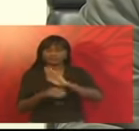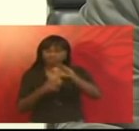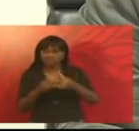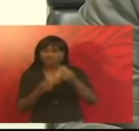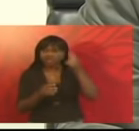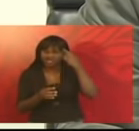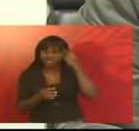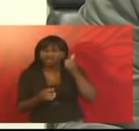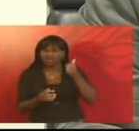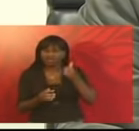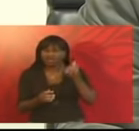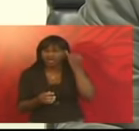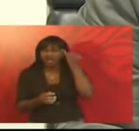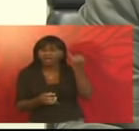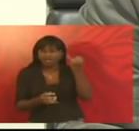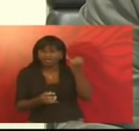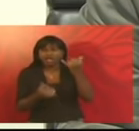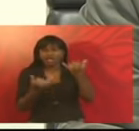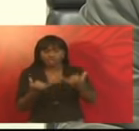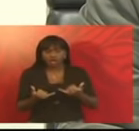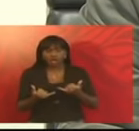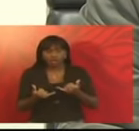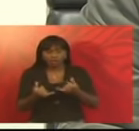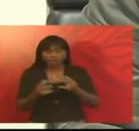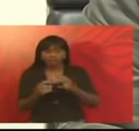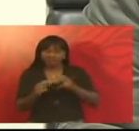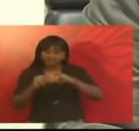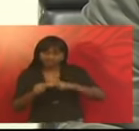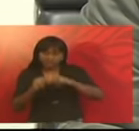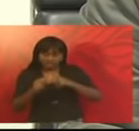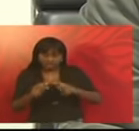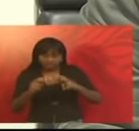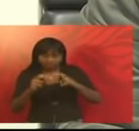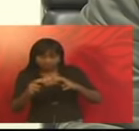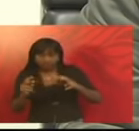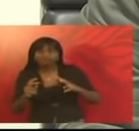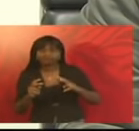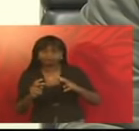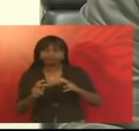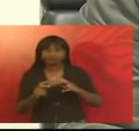be moving towards that in the near future.